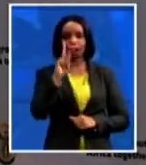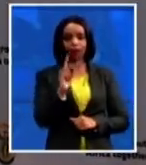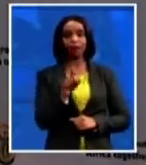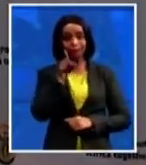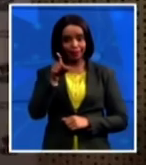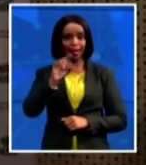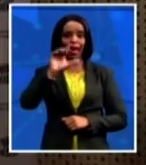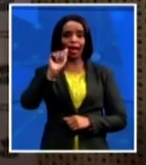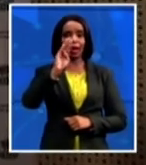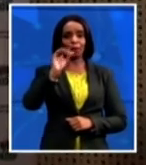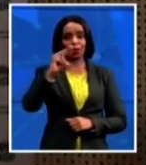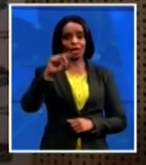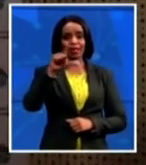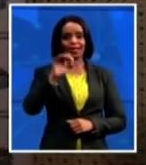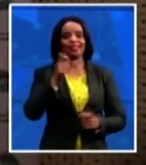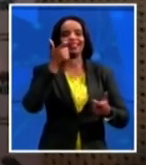Dealing with me personally.